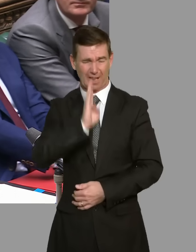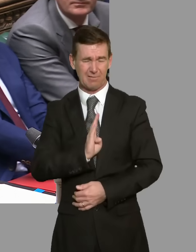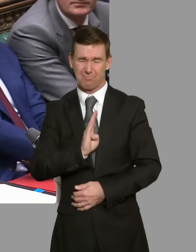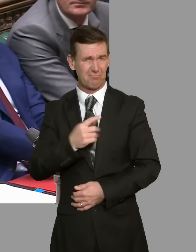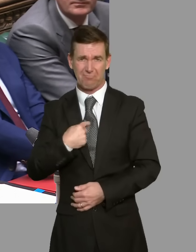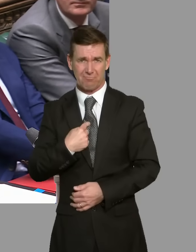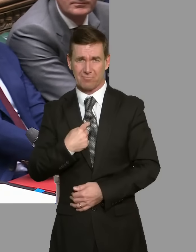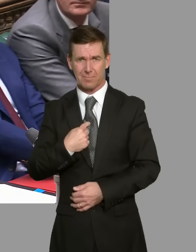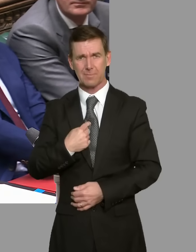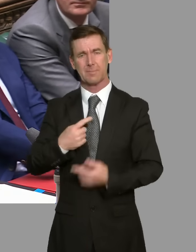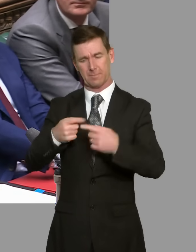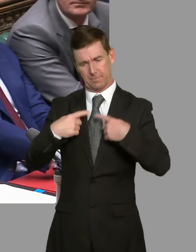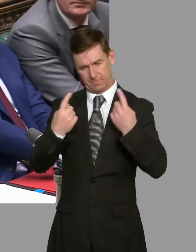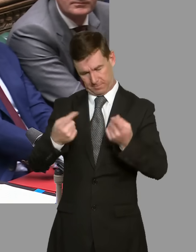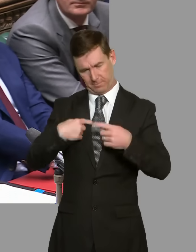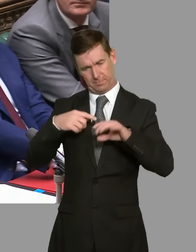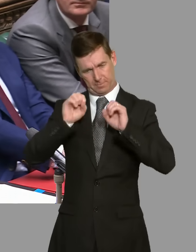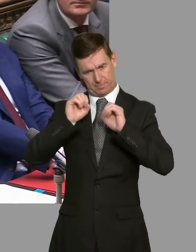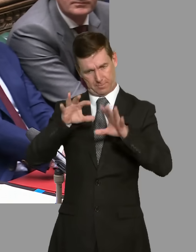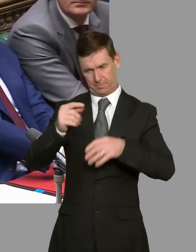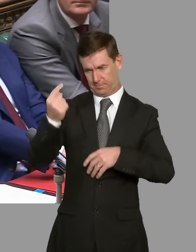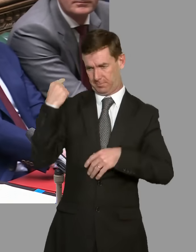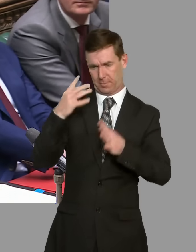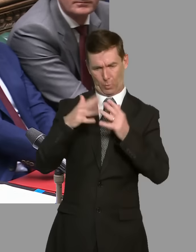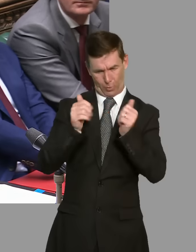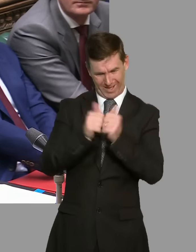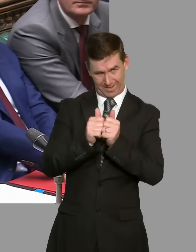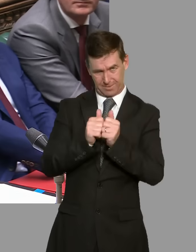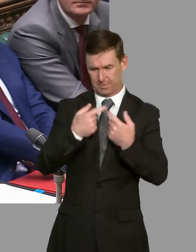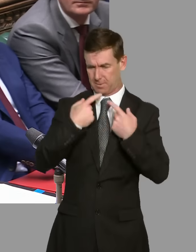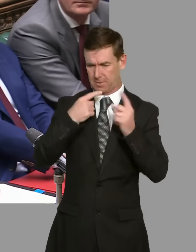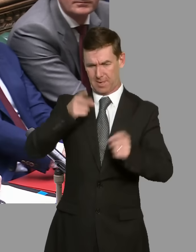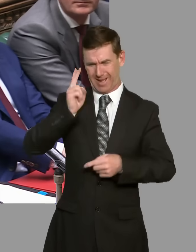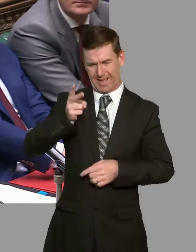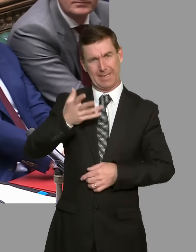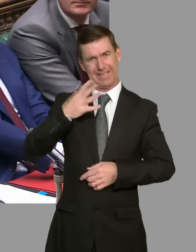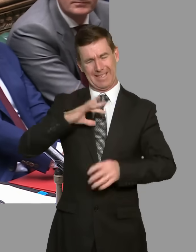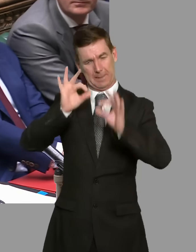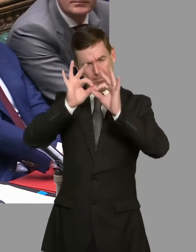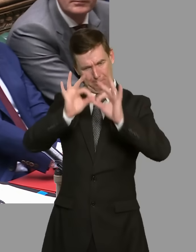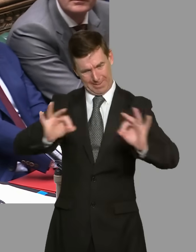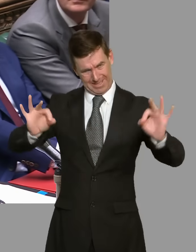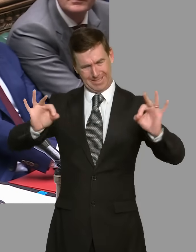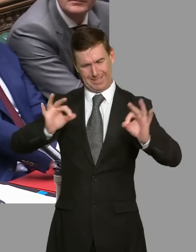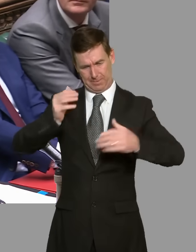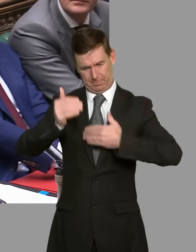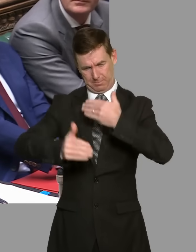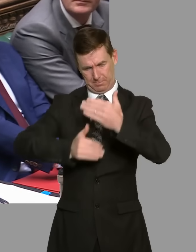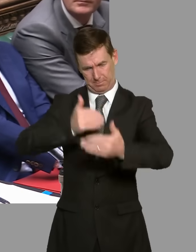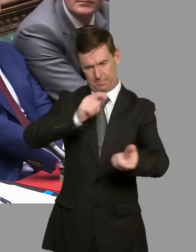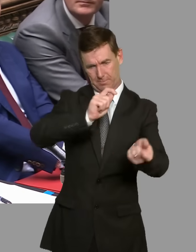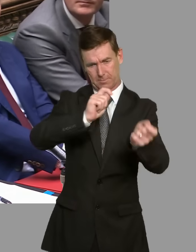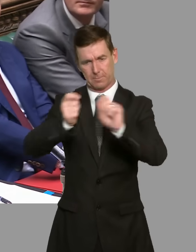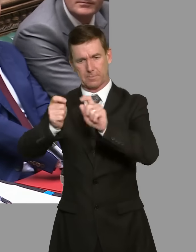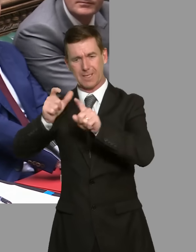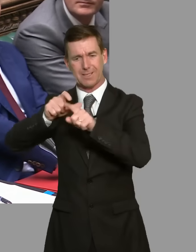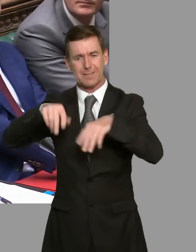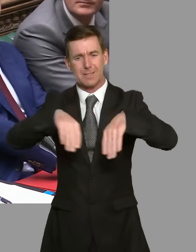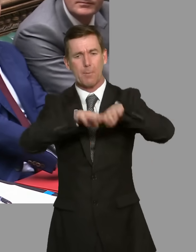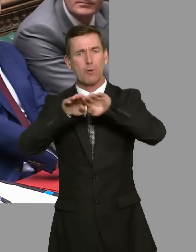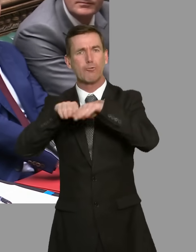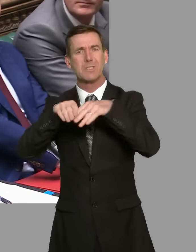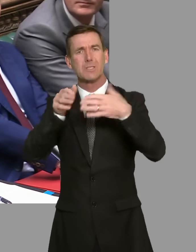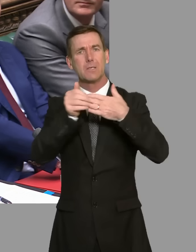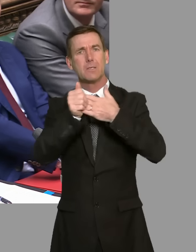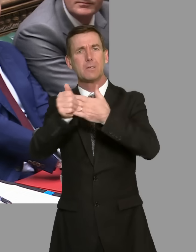again, is there needs to be a peaceful transition to democracy in Venezuela. Now, the benchmark of all actions of all countries